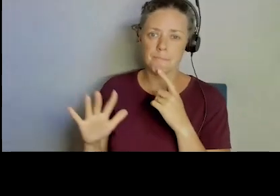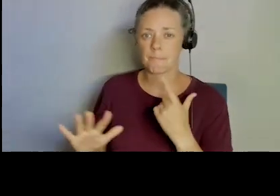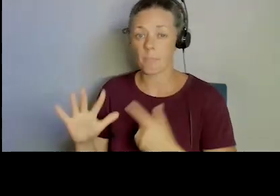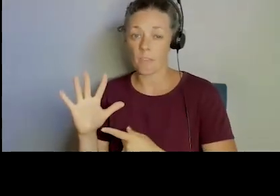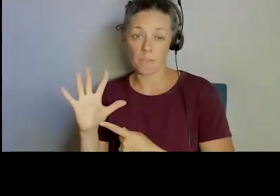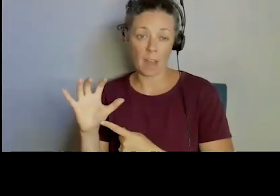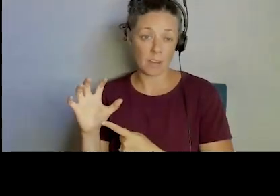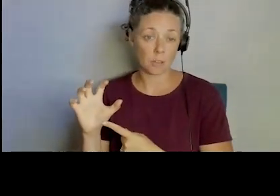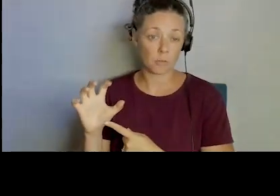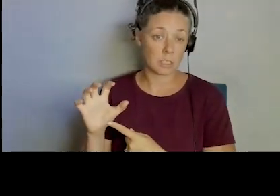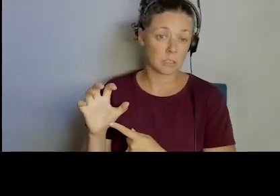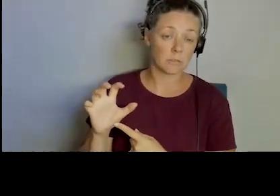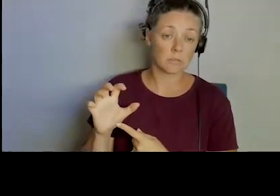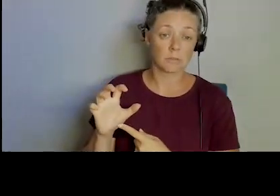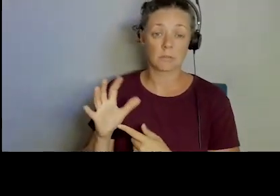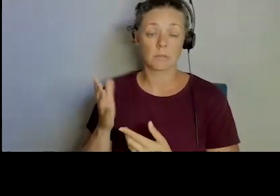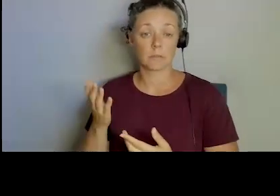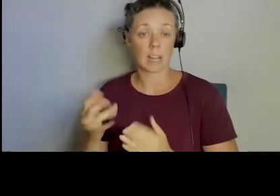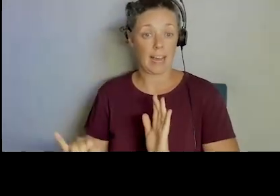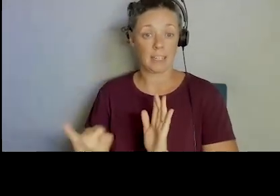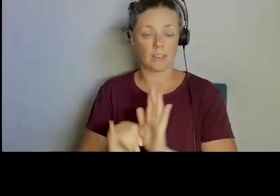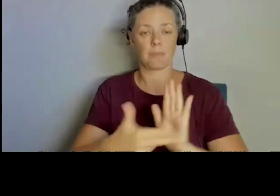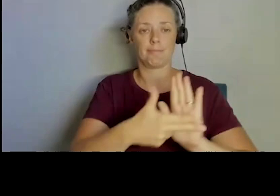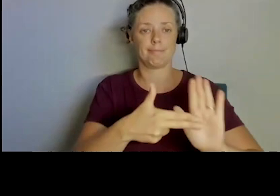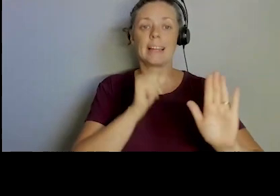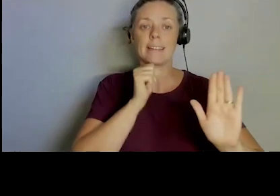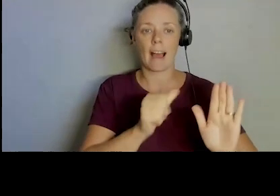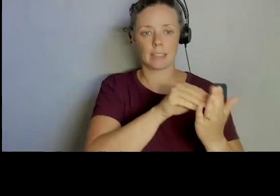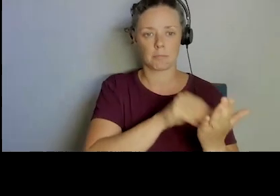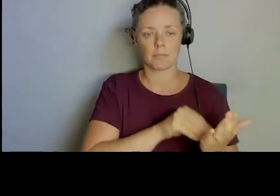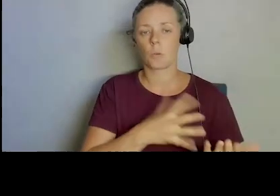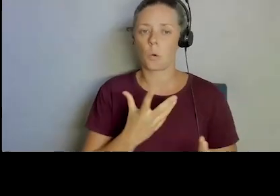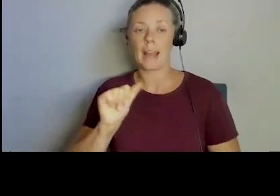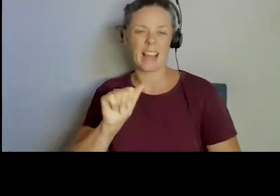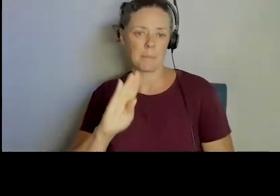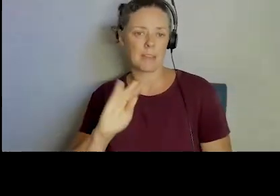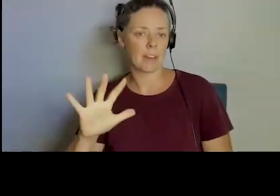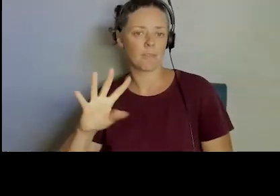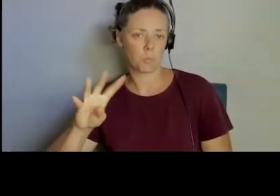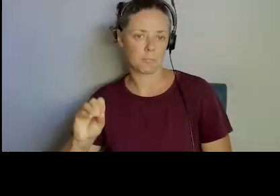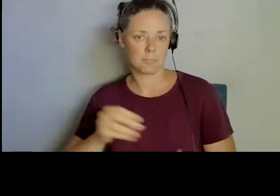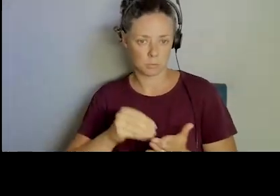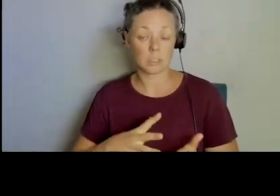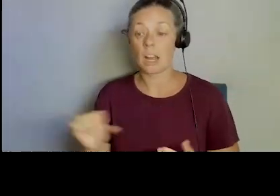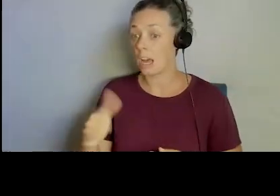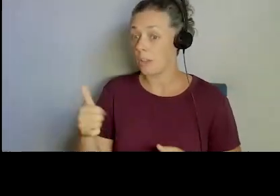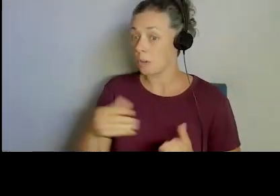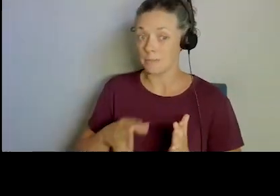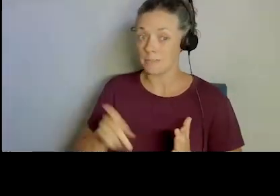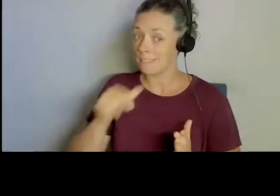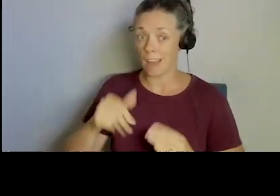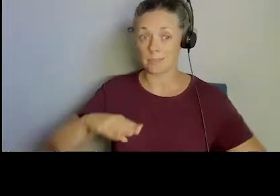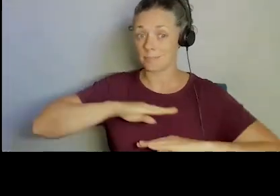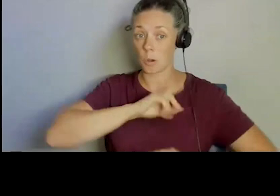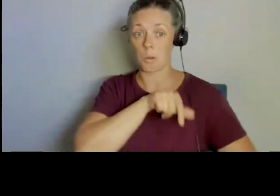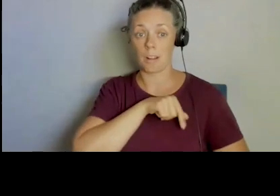500 identified undocumented students or AB 540 students. There's other students that have not met the AB 540